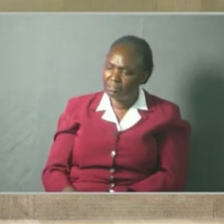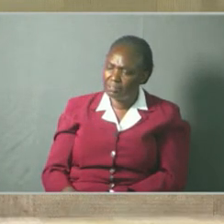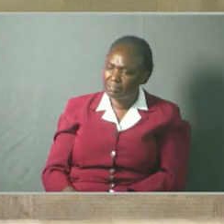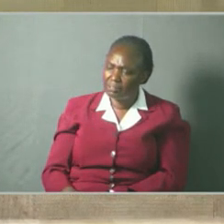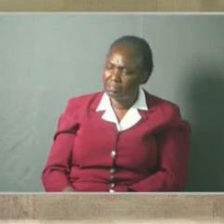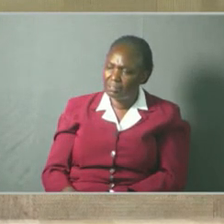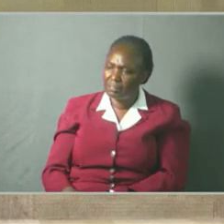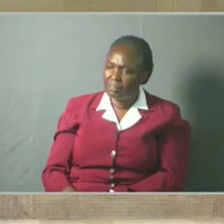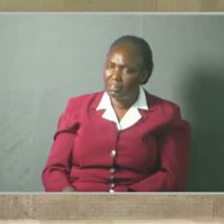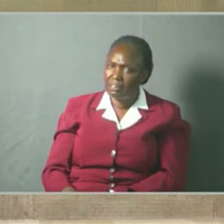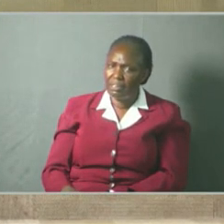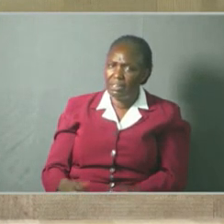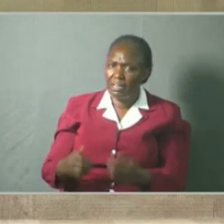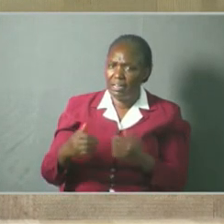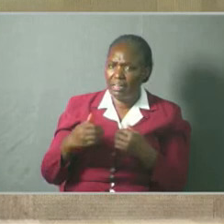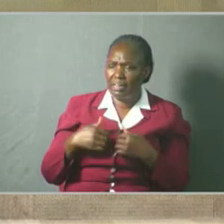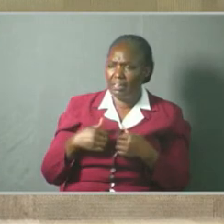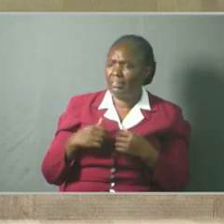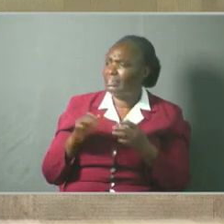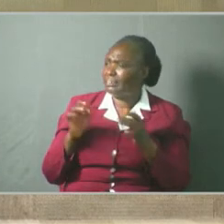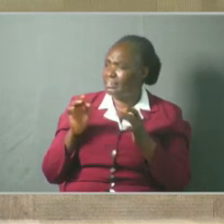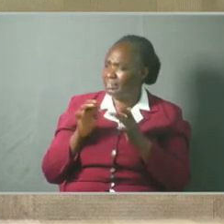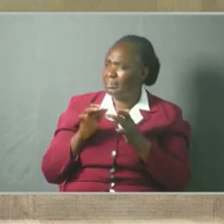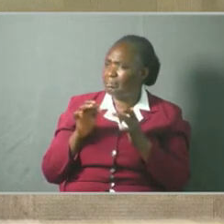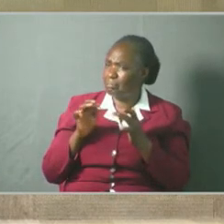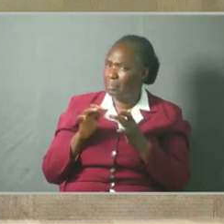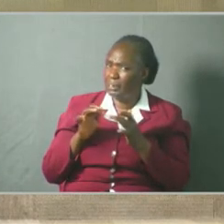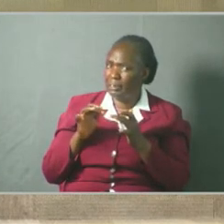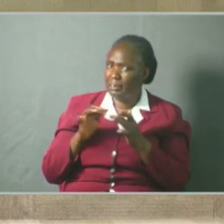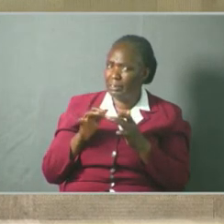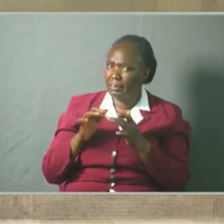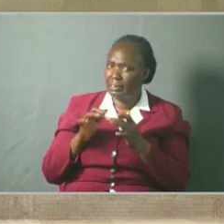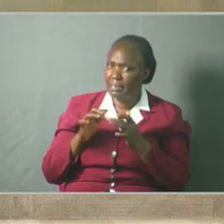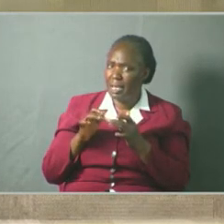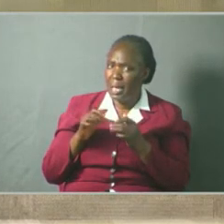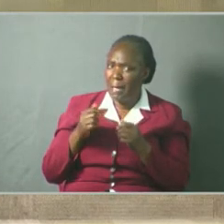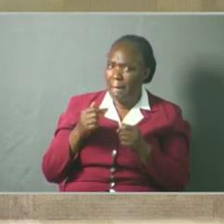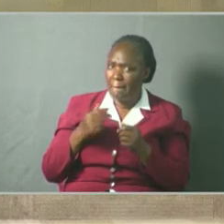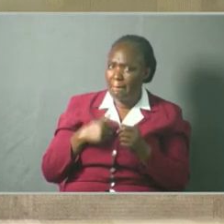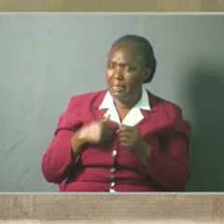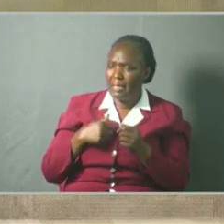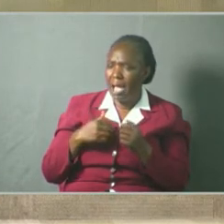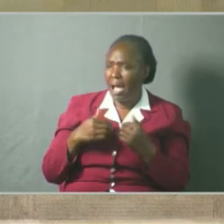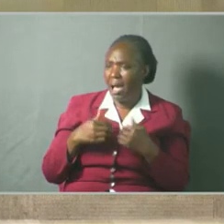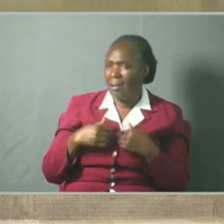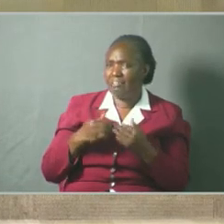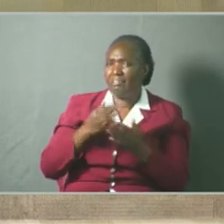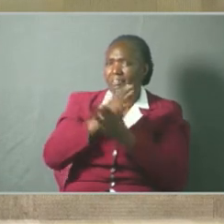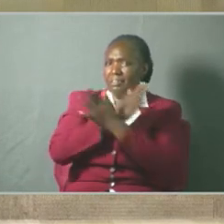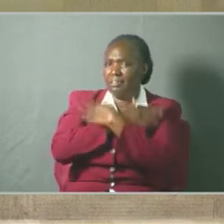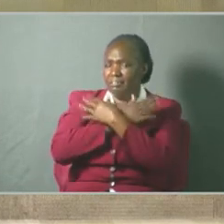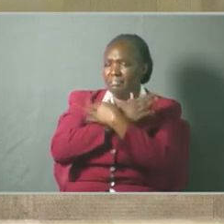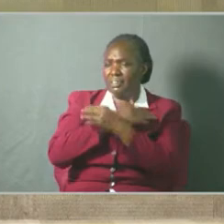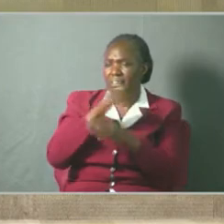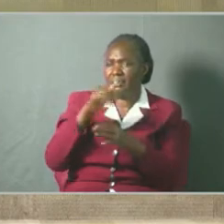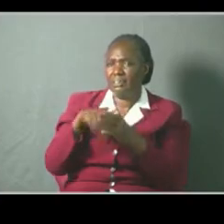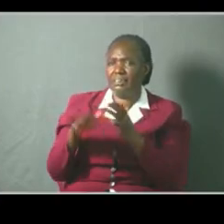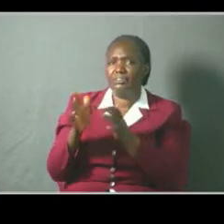head. That's why I was kneeling down my prayers. I was crying in Jesus. Amen. Amen. There was never Amen. I was